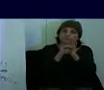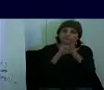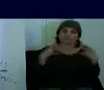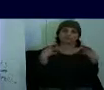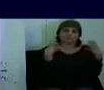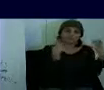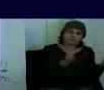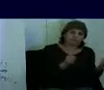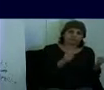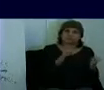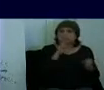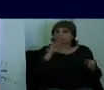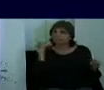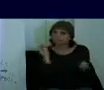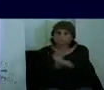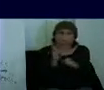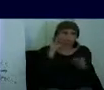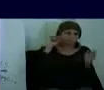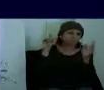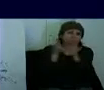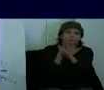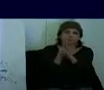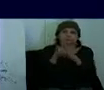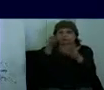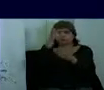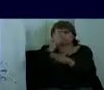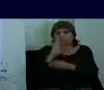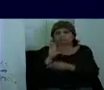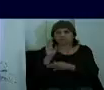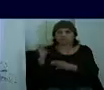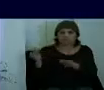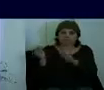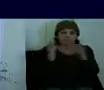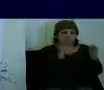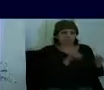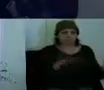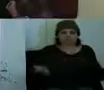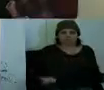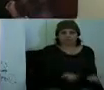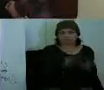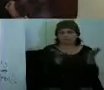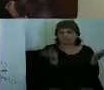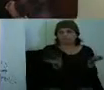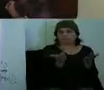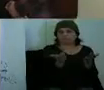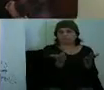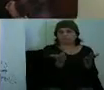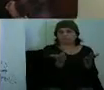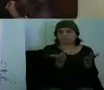courage and authentic identity that God has put in our midst.